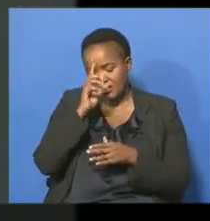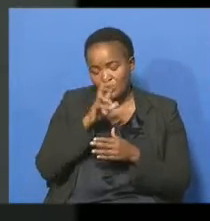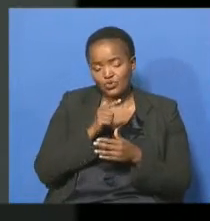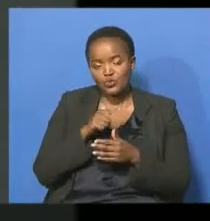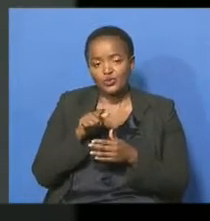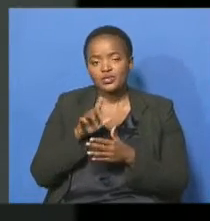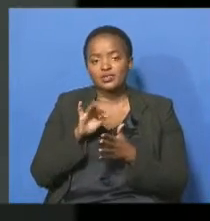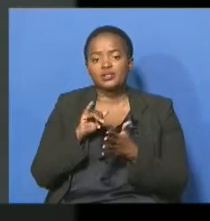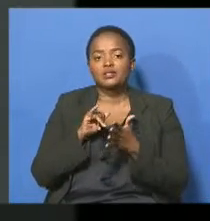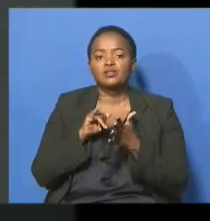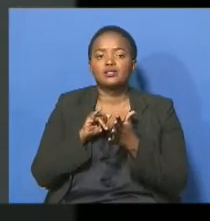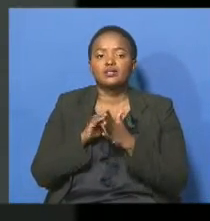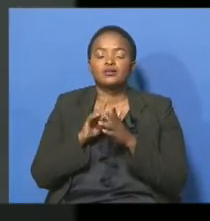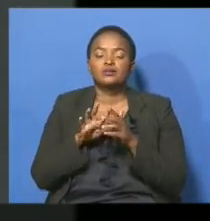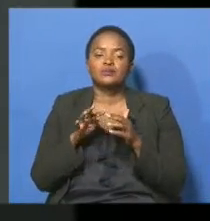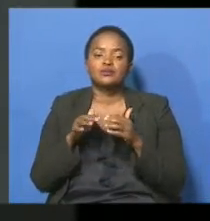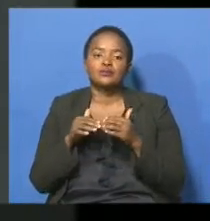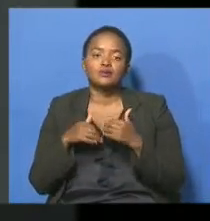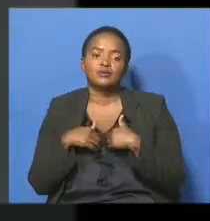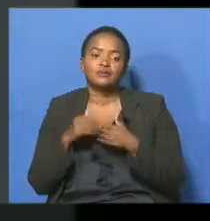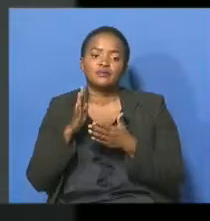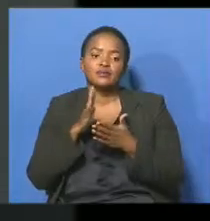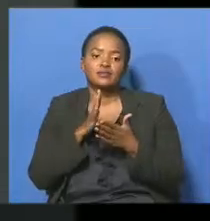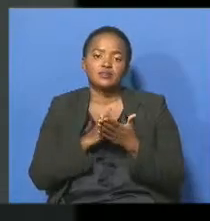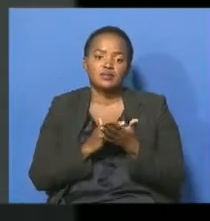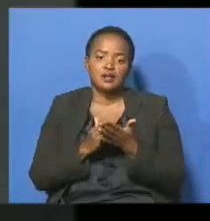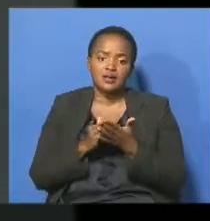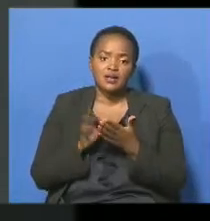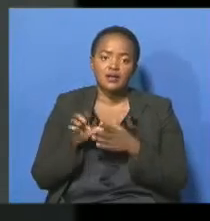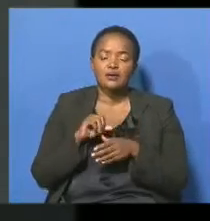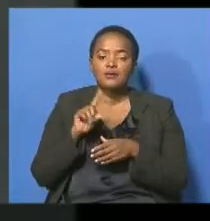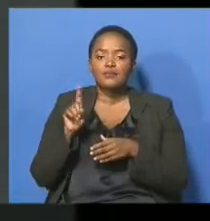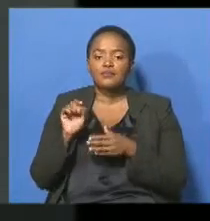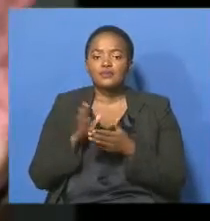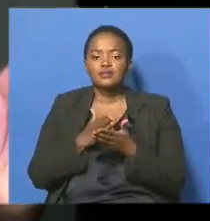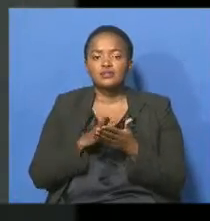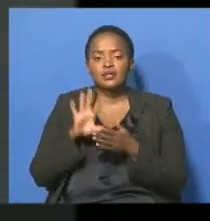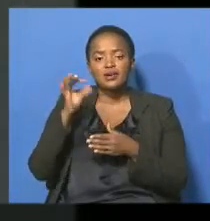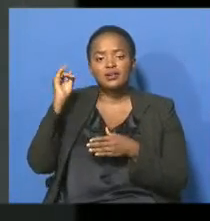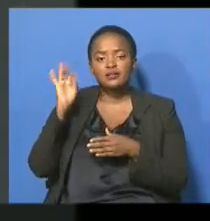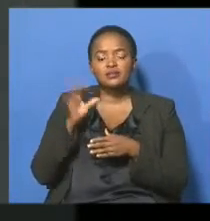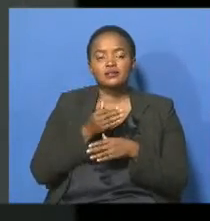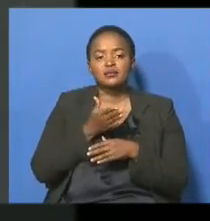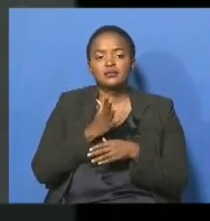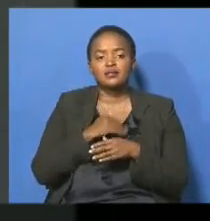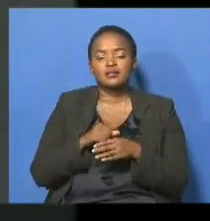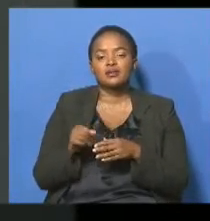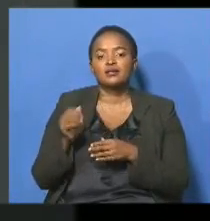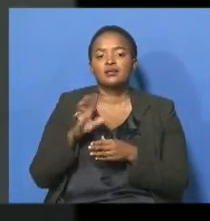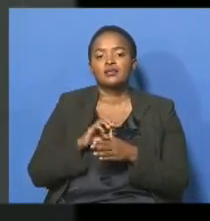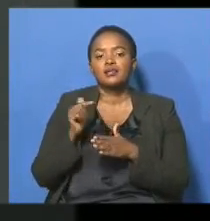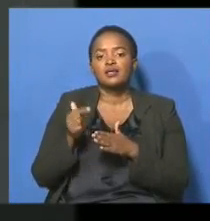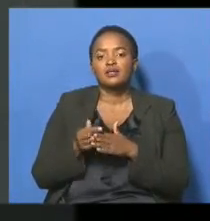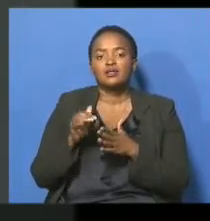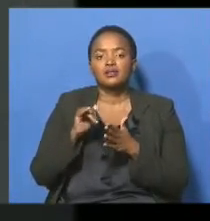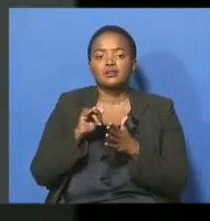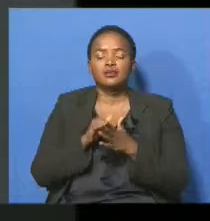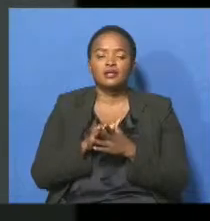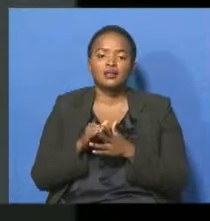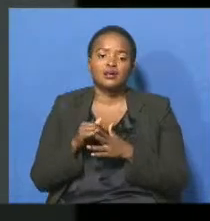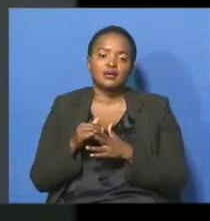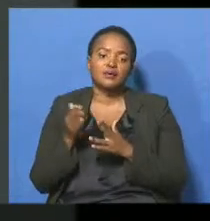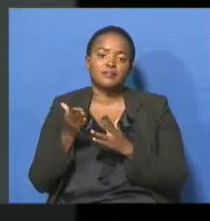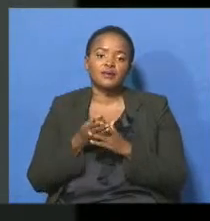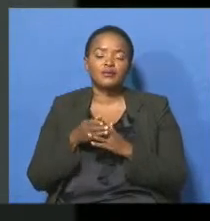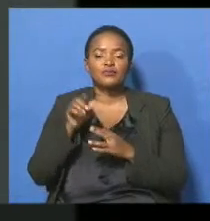going to get one comment from this side, one comment here, and then we break for